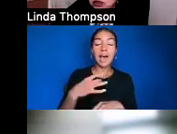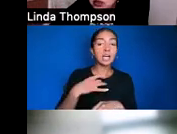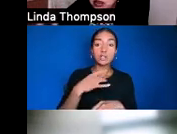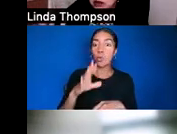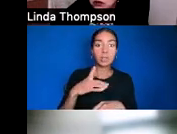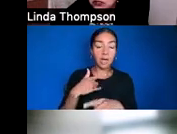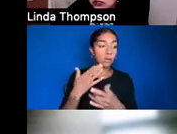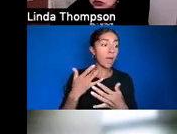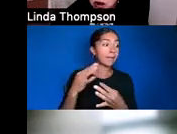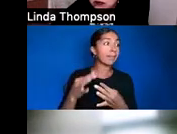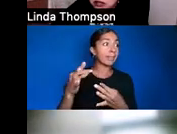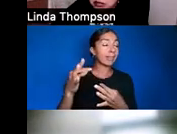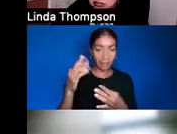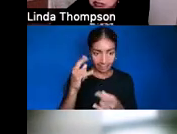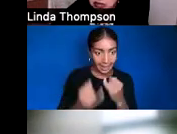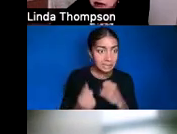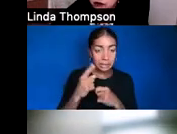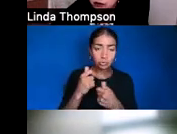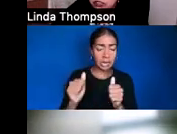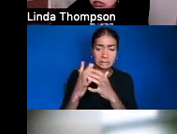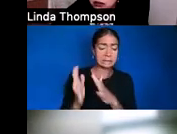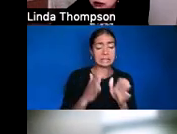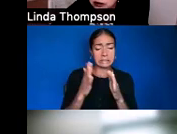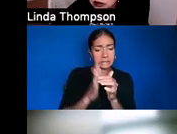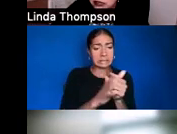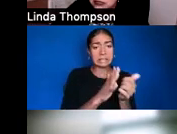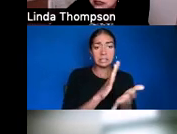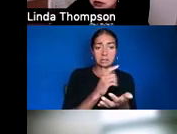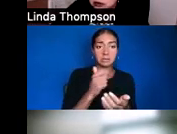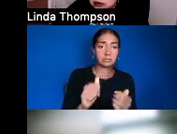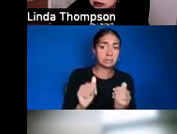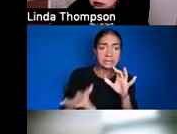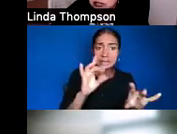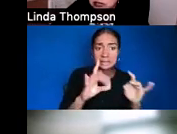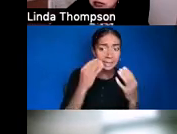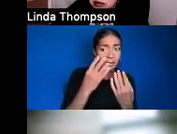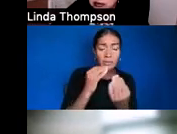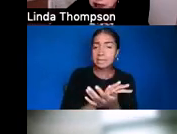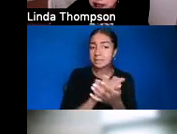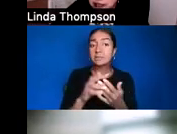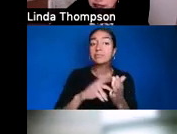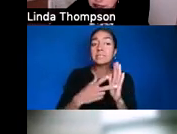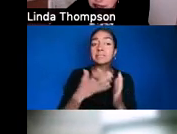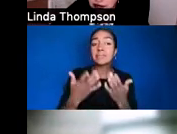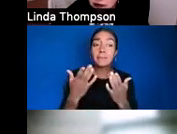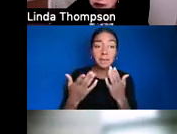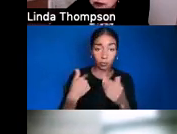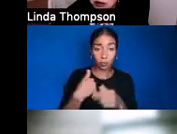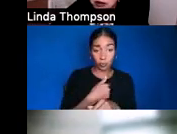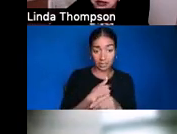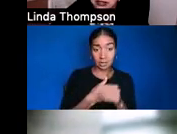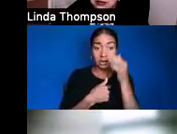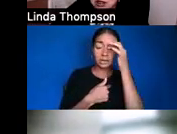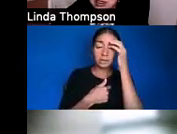due, and we're scrambling to get information. So maybe we did it again this time,